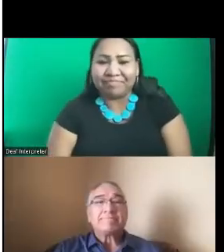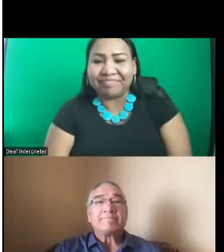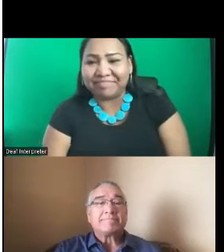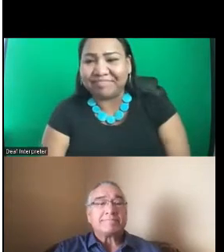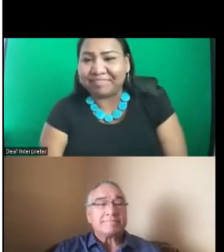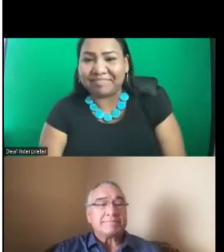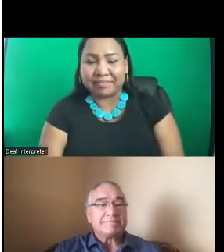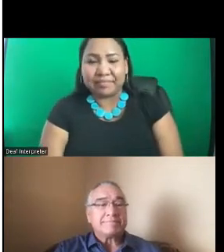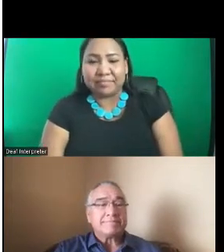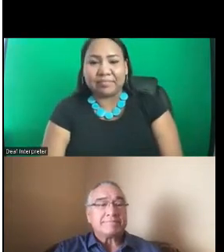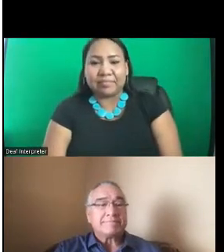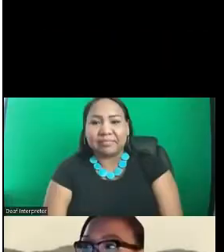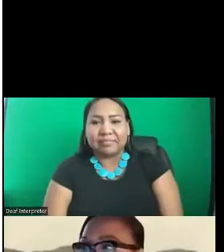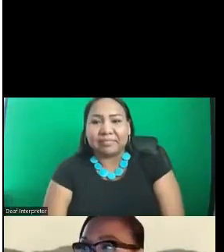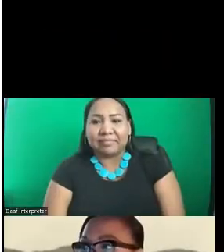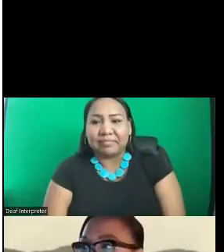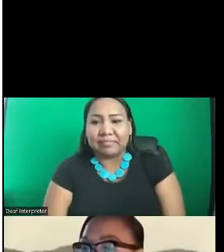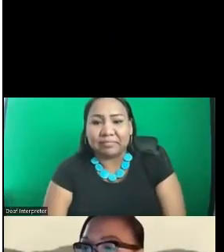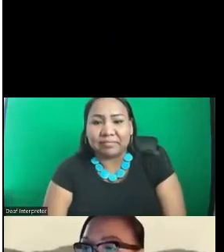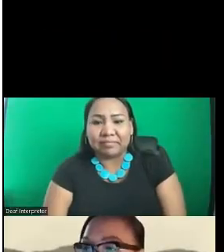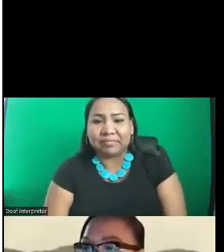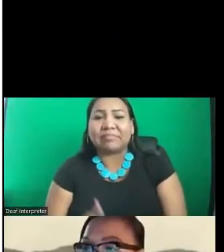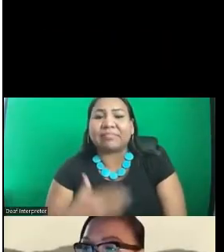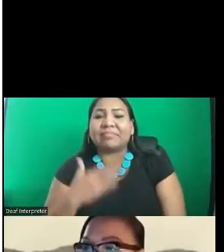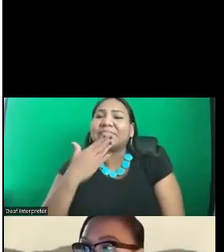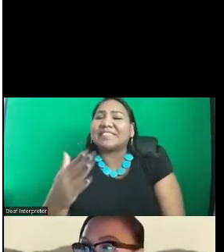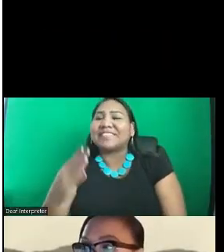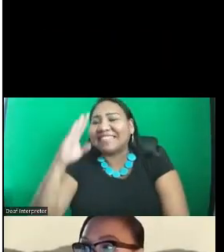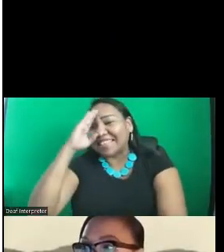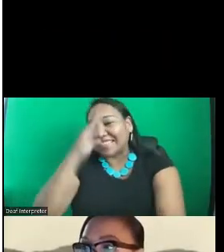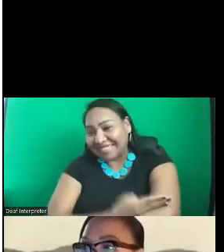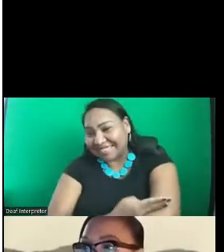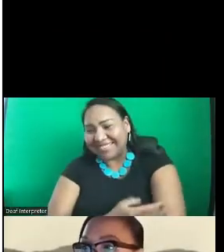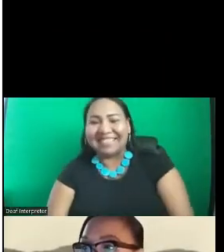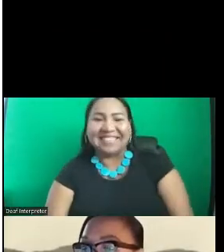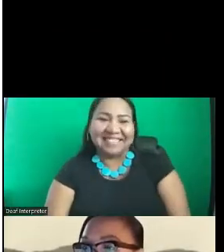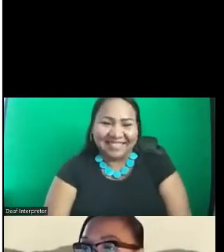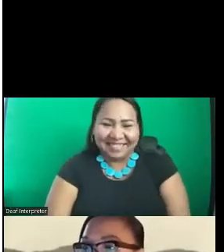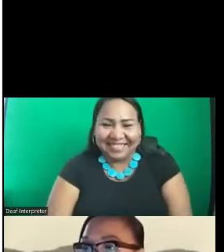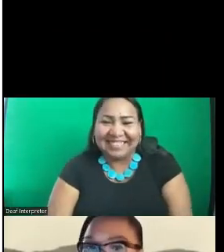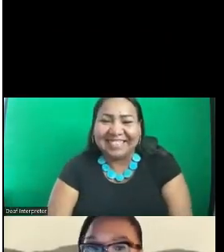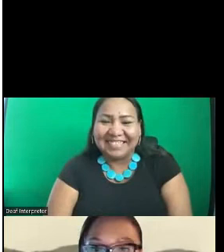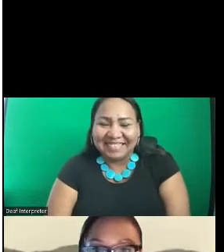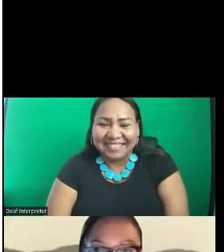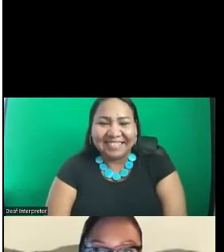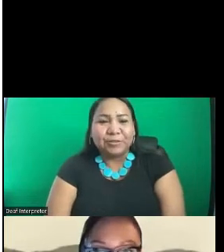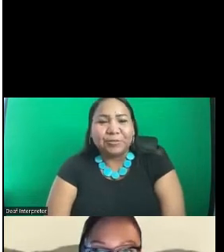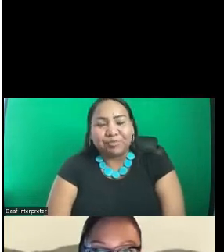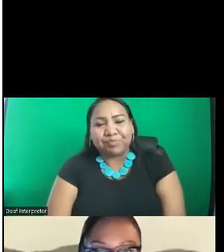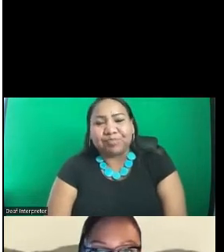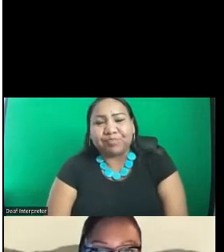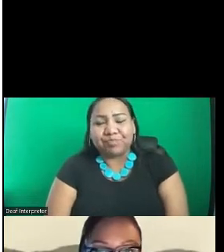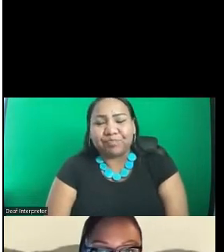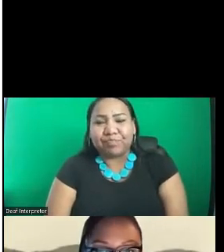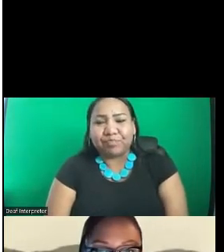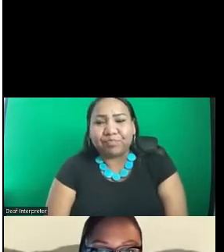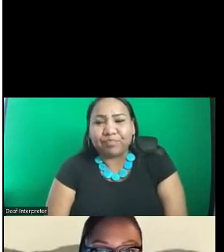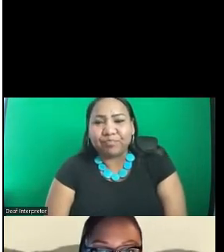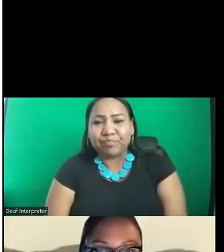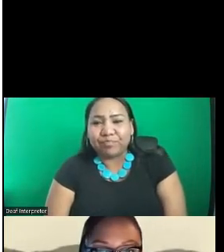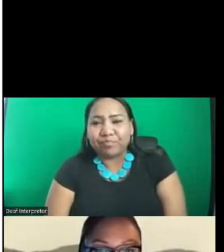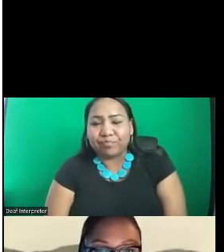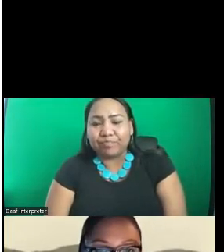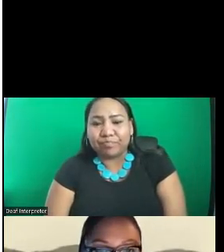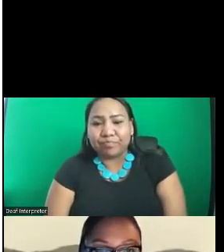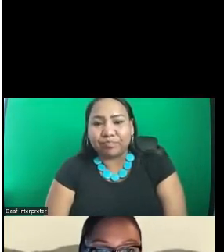Thank you, son. I appreciate your beautiful introduction. My name is Beverly Warren, and I